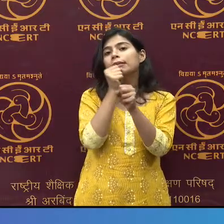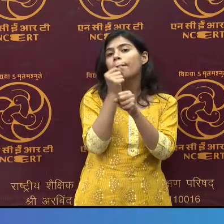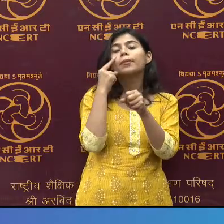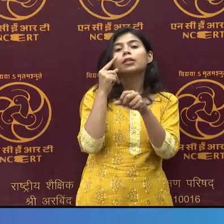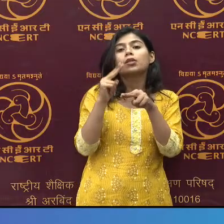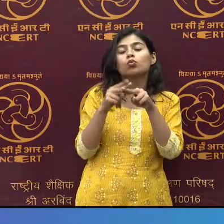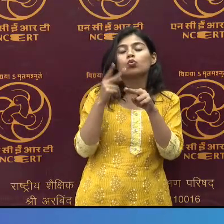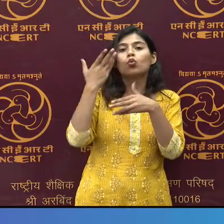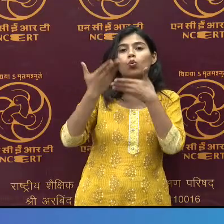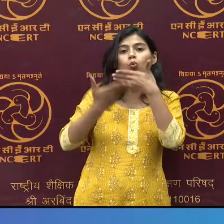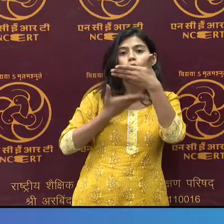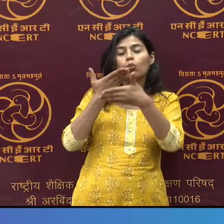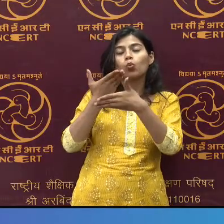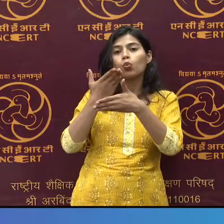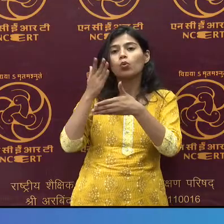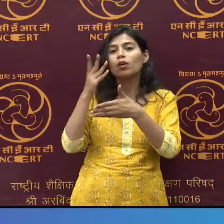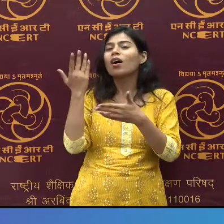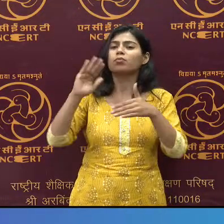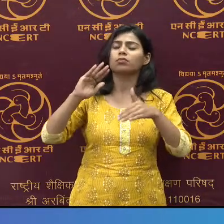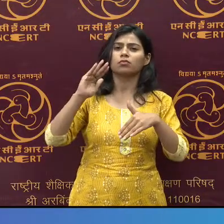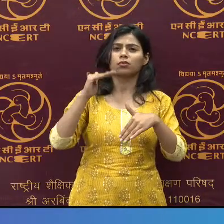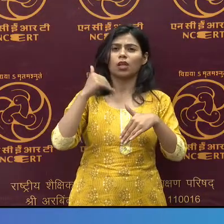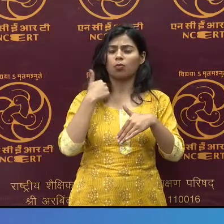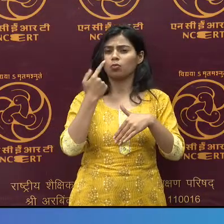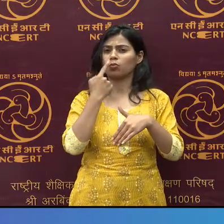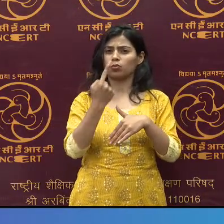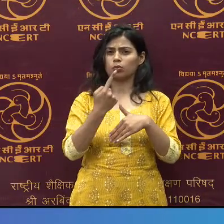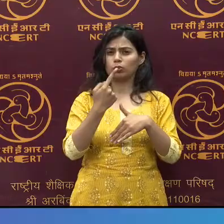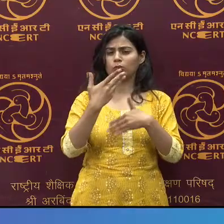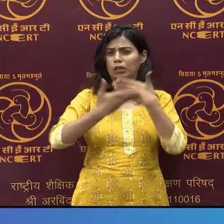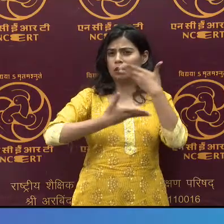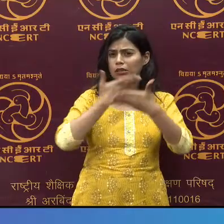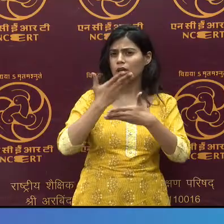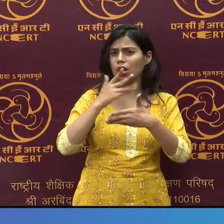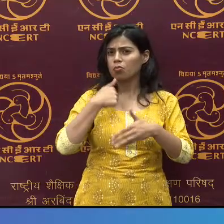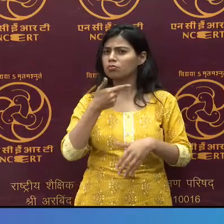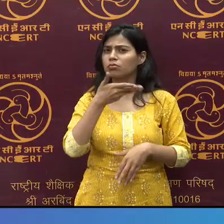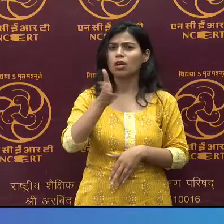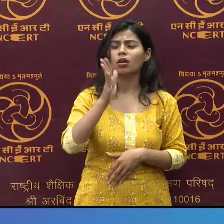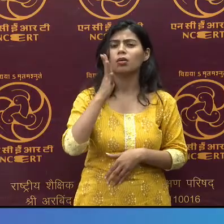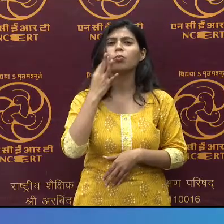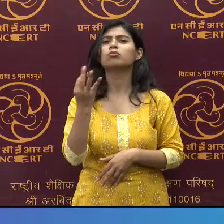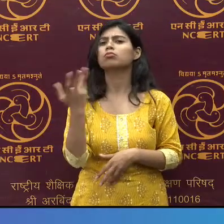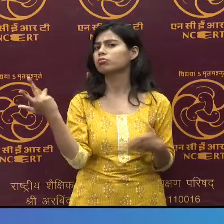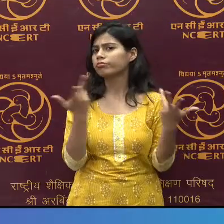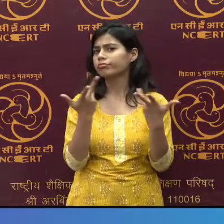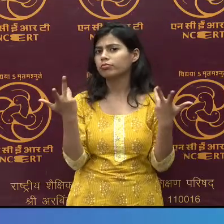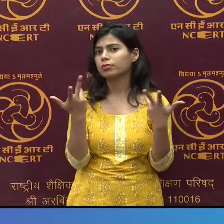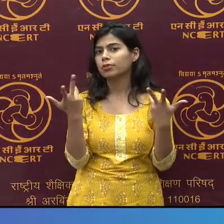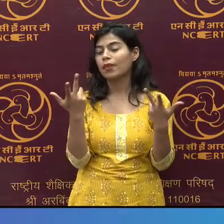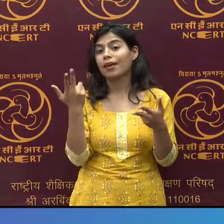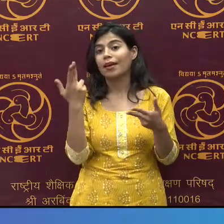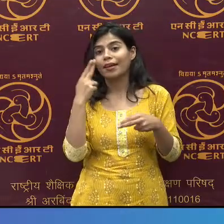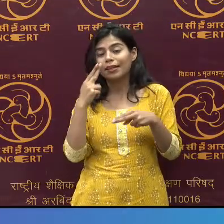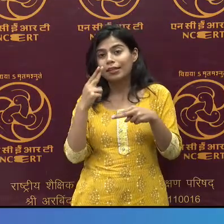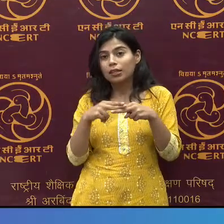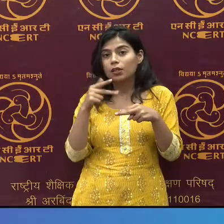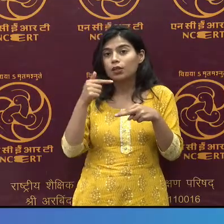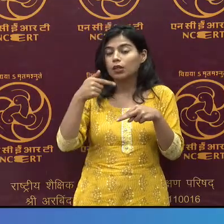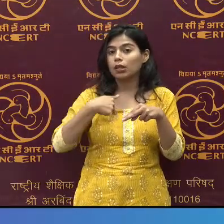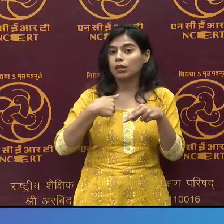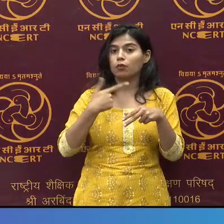institutes, why do people go to coaching institutes? Because they do not have that support at home. So, if the